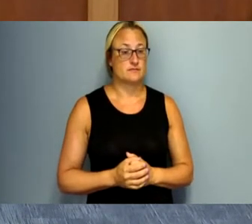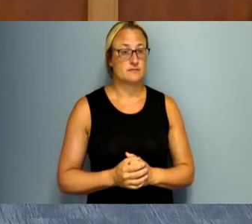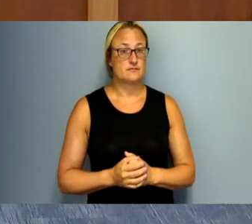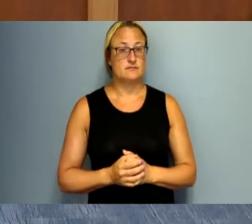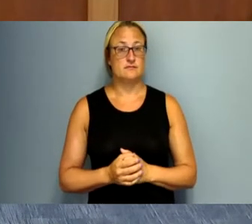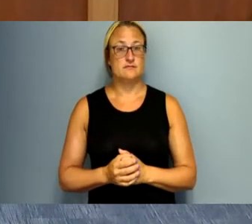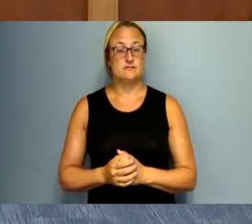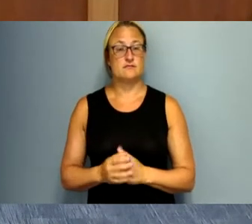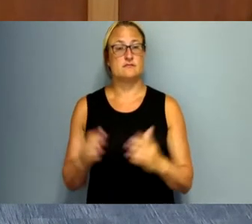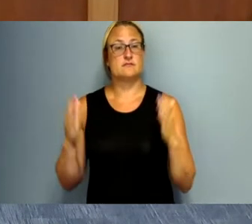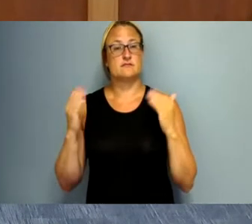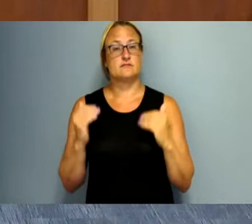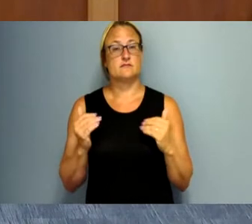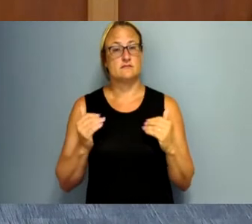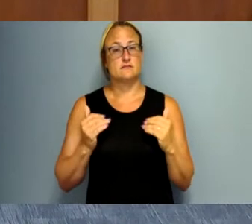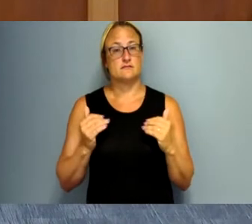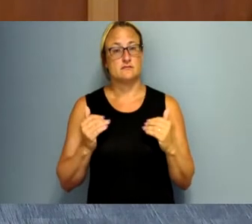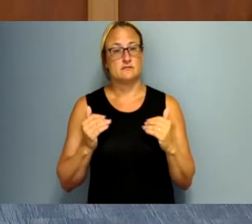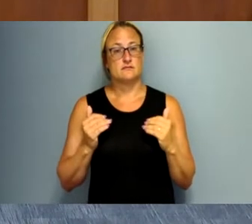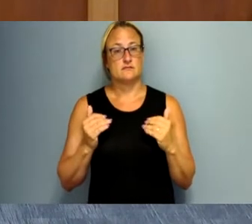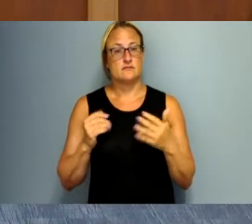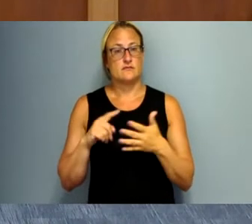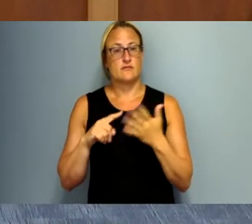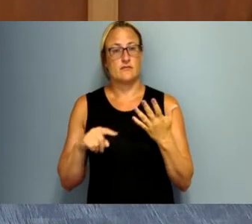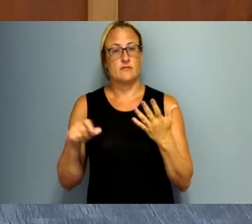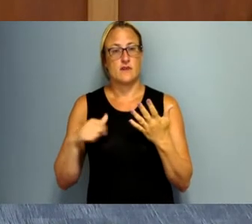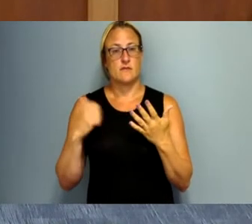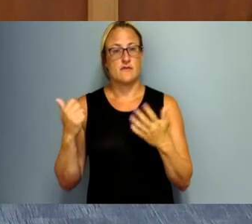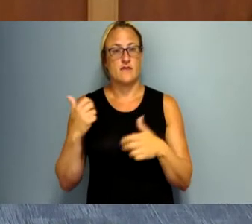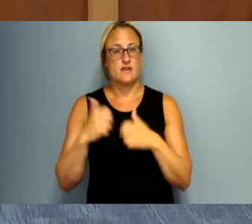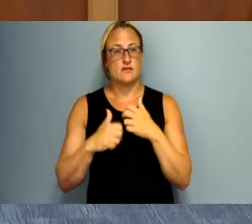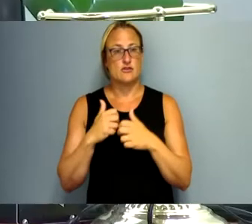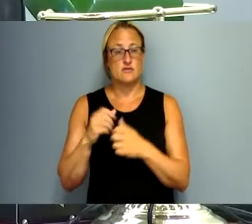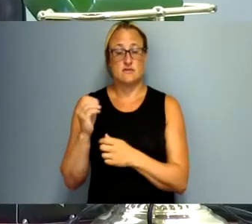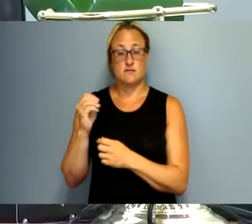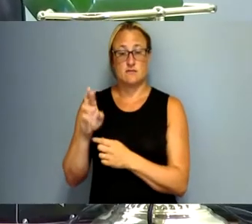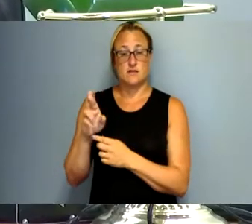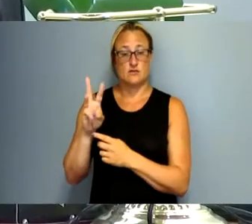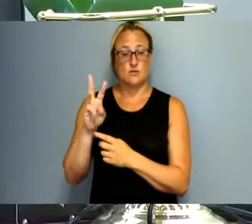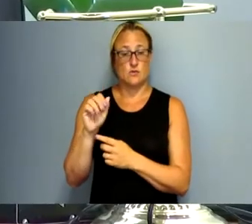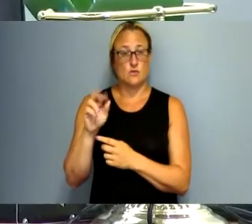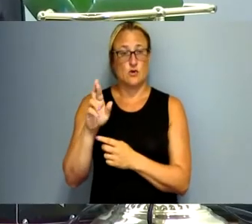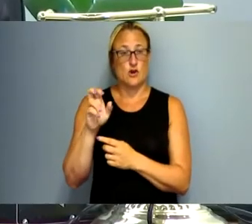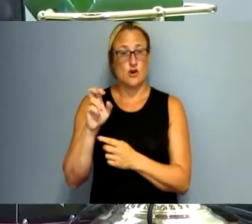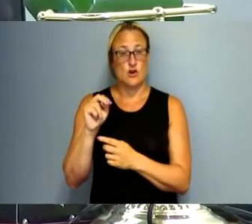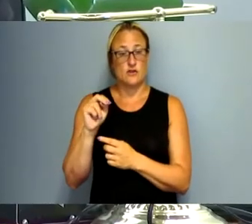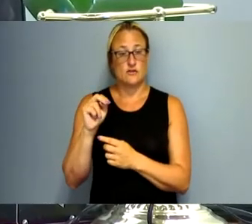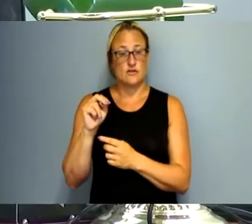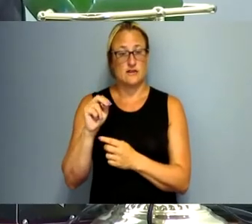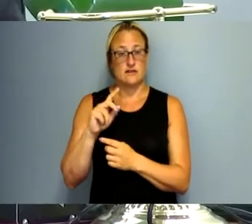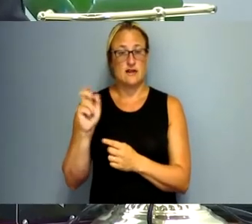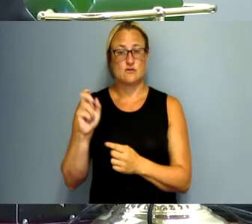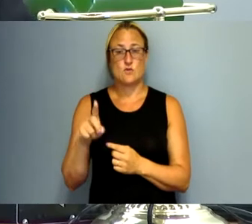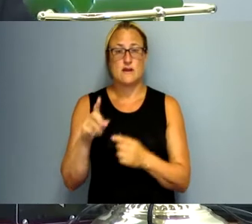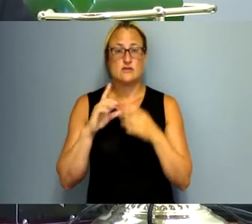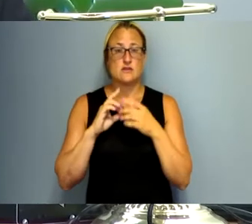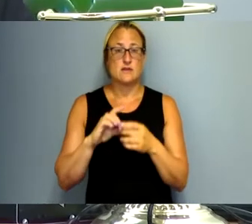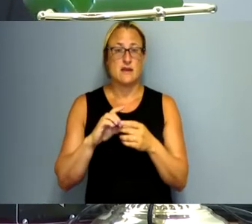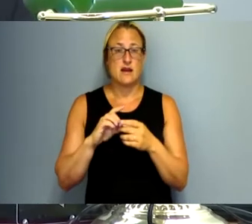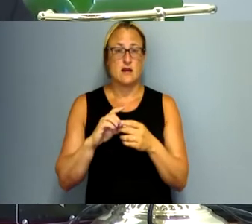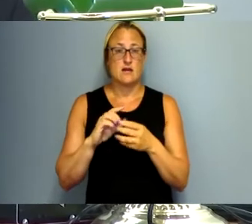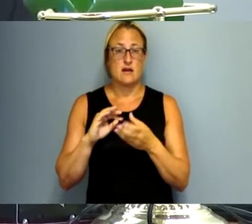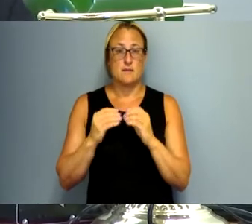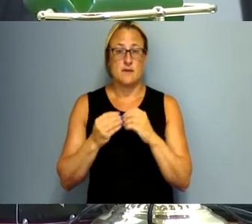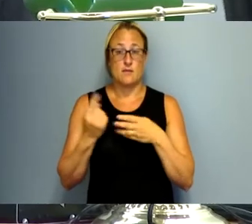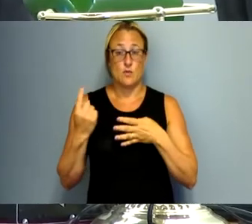in terms of looking at some of the other issues, there's a question from Mr. Warren about item number